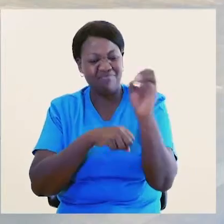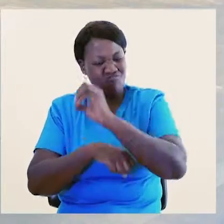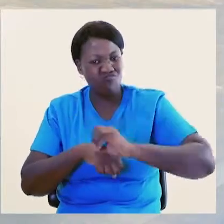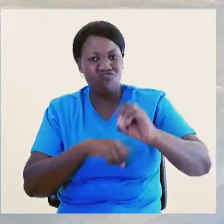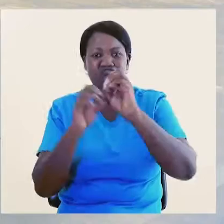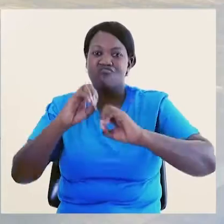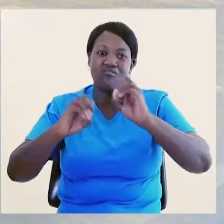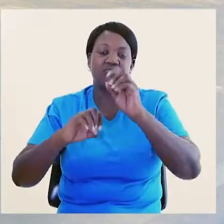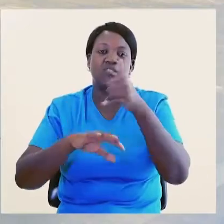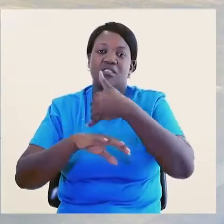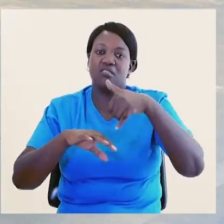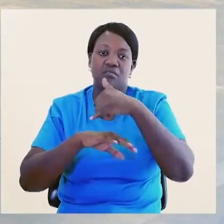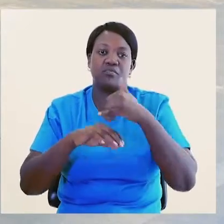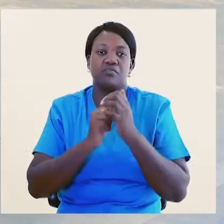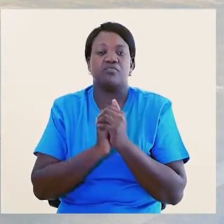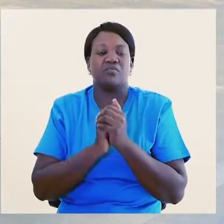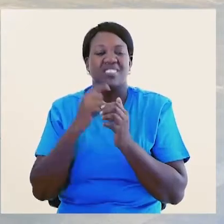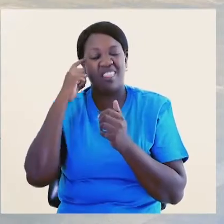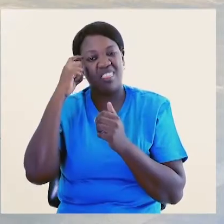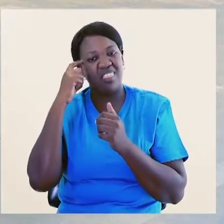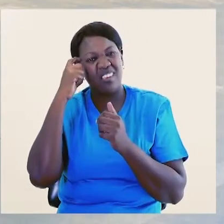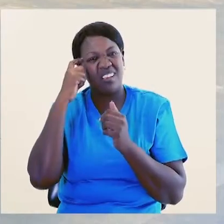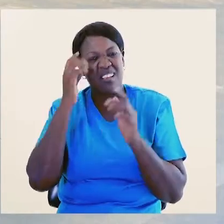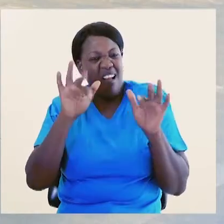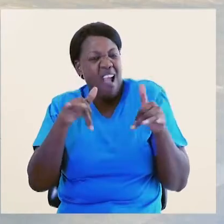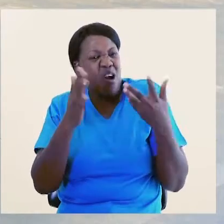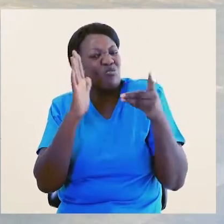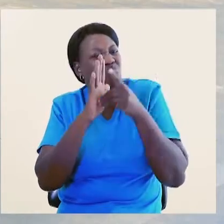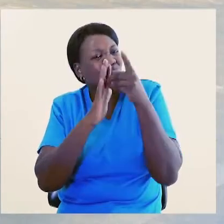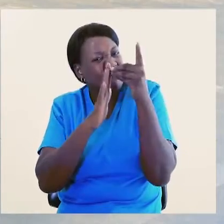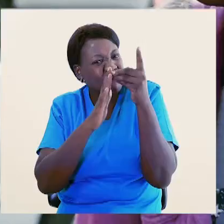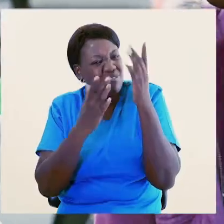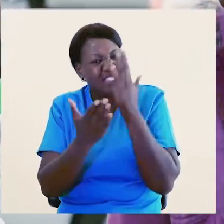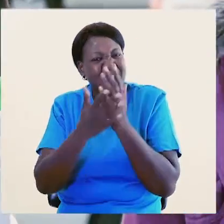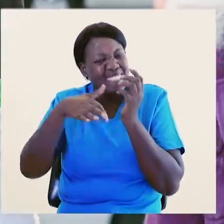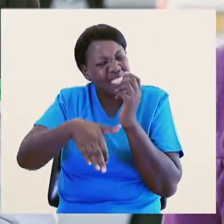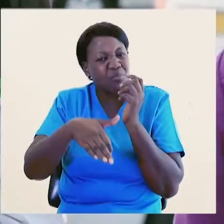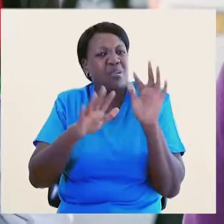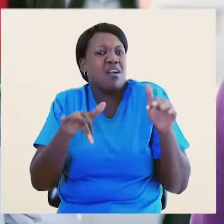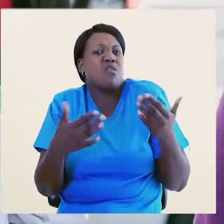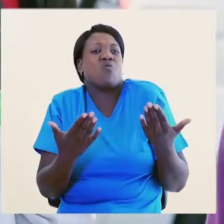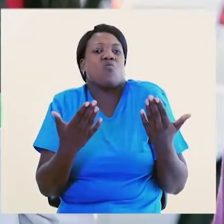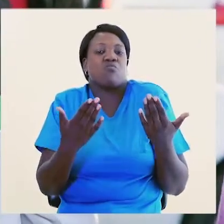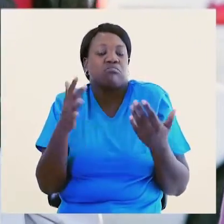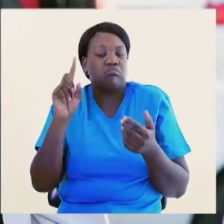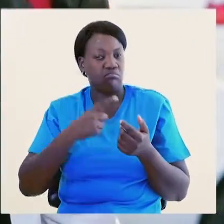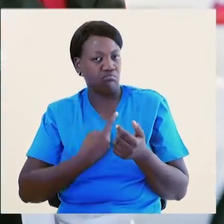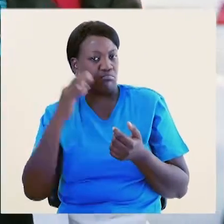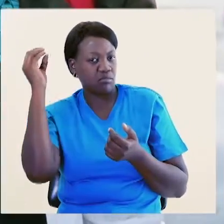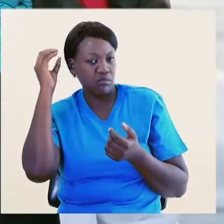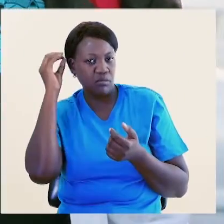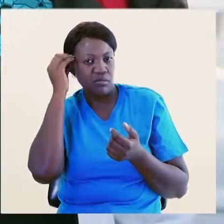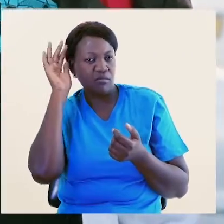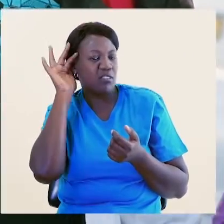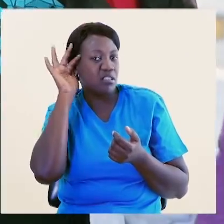too. You know, that like makes me wonder, like, how developed is our country? Yeah. I heard the World